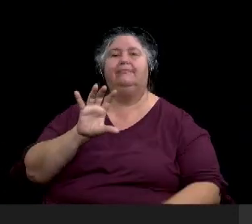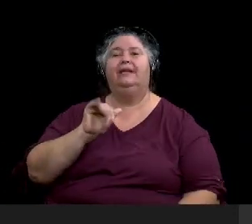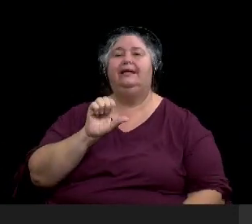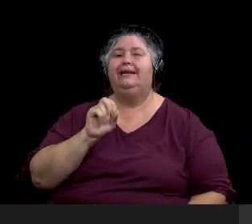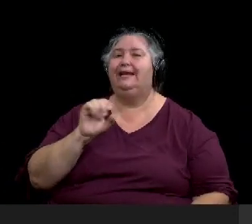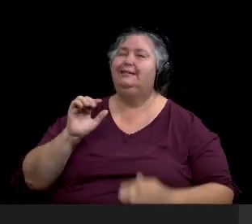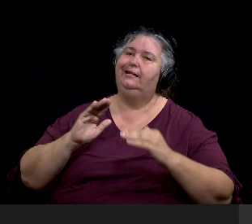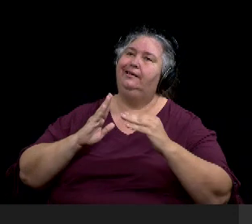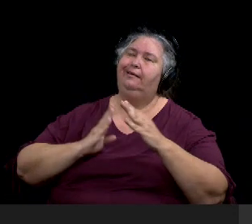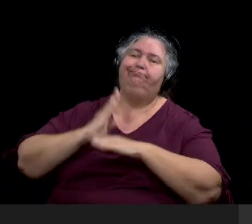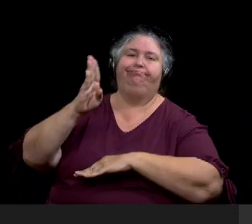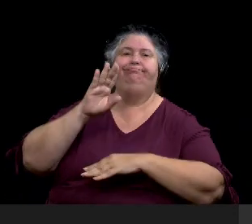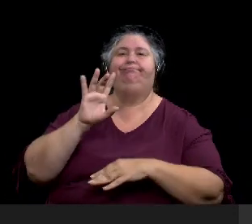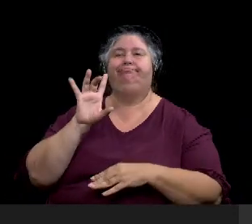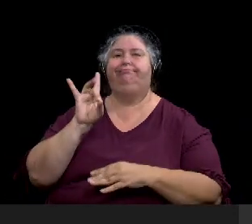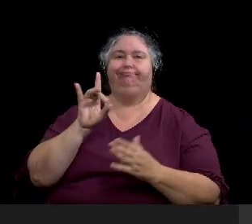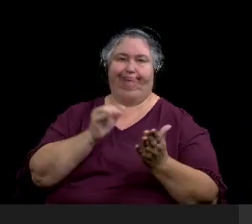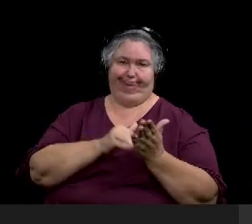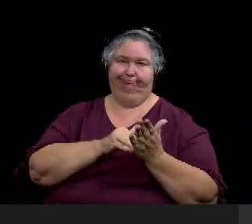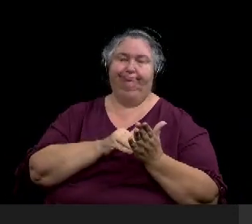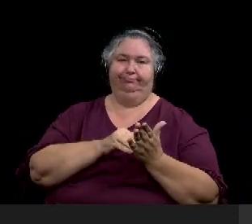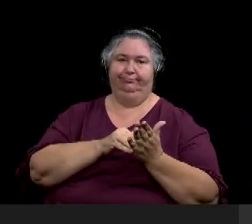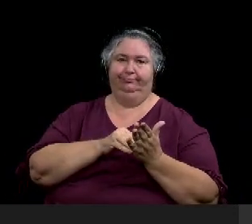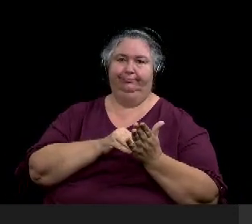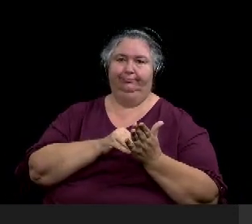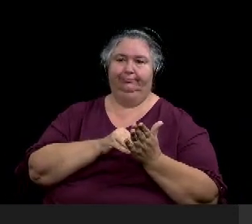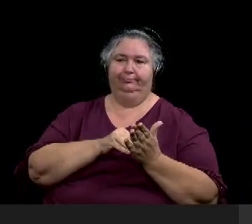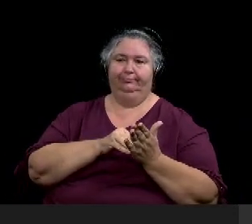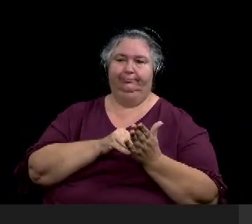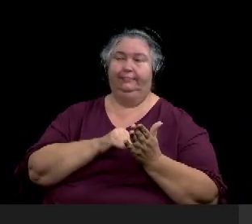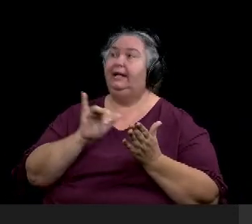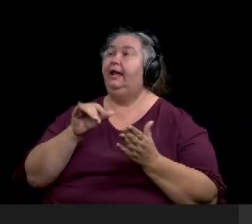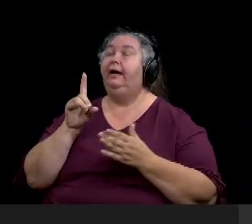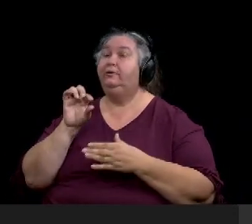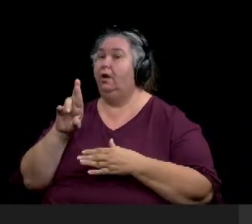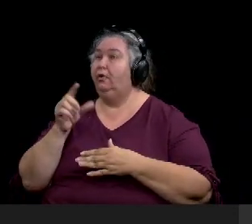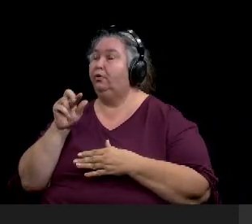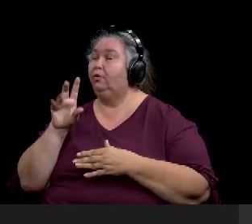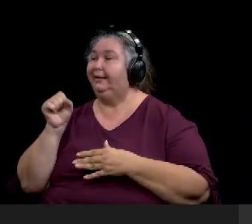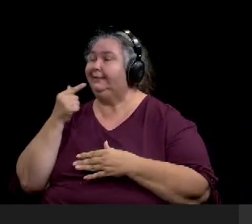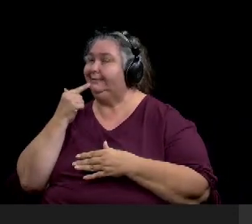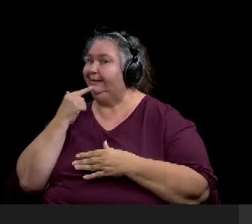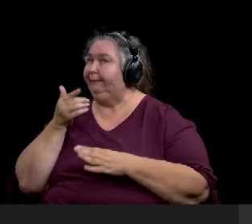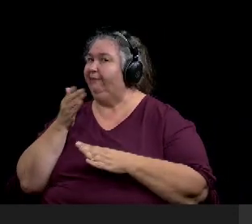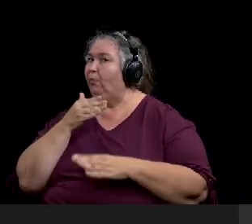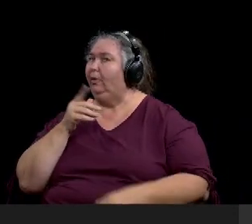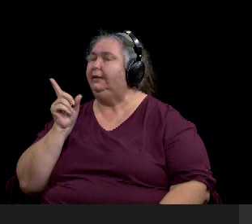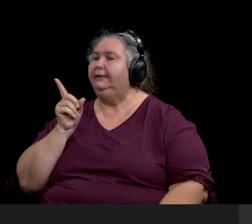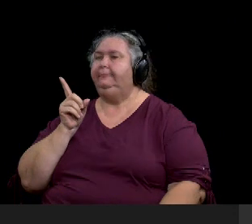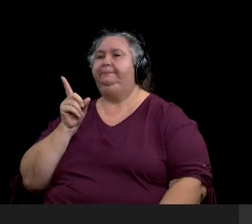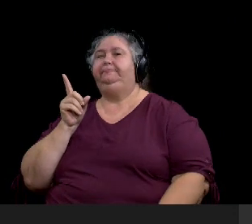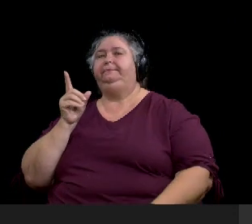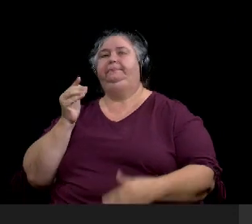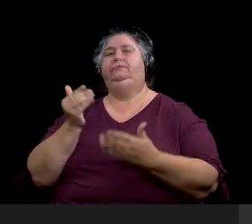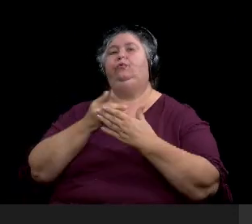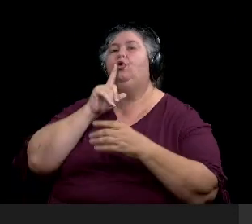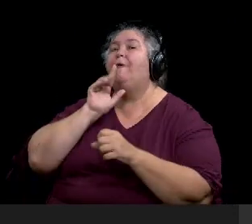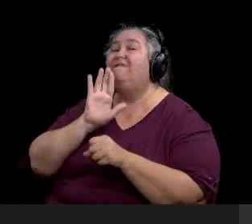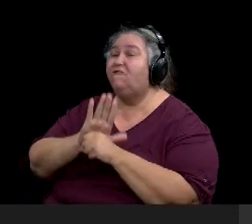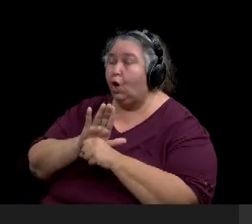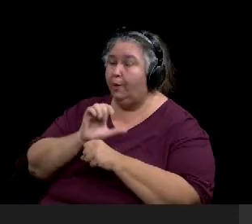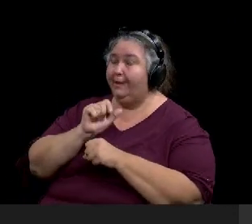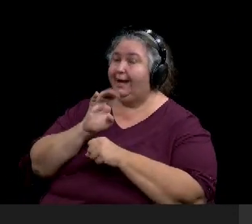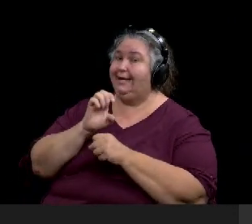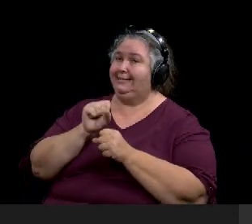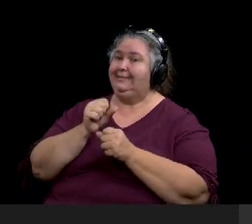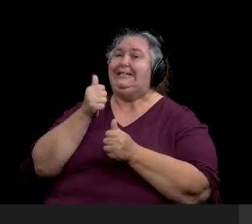exceeded 8,000 in our community, as Dr. Griggs mentioned earlier. Our new confirmed cases each